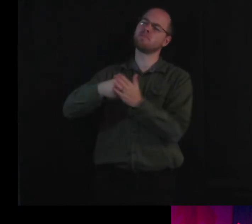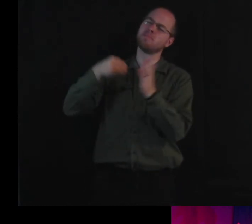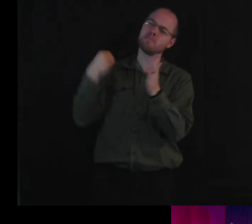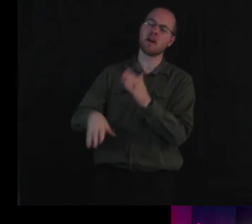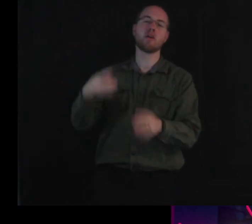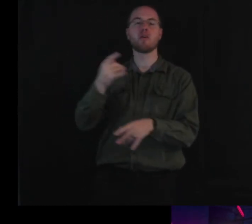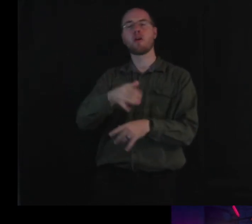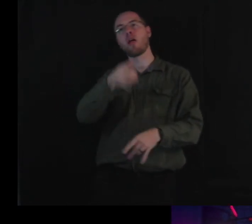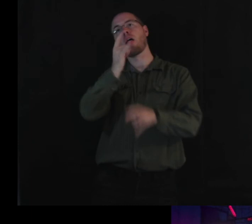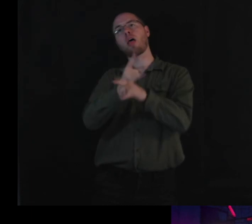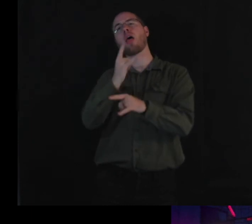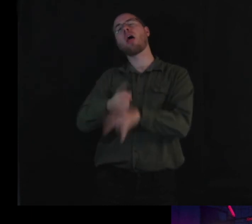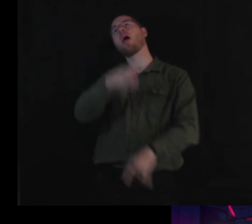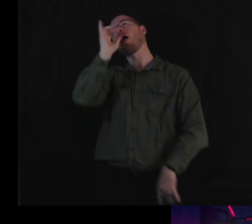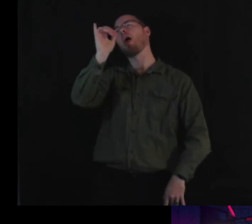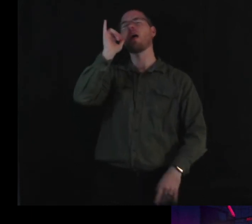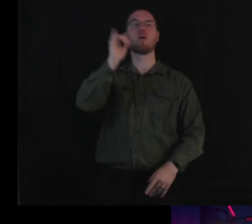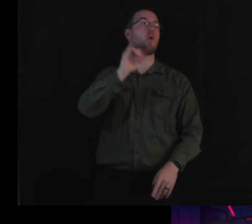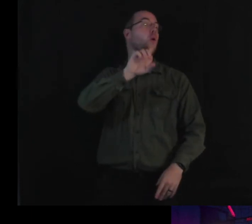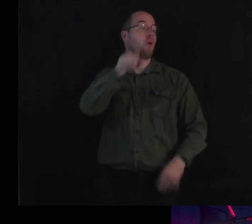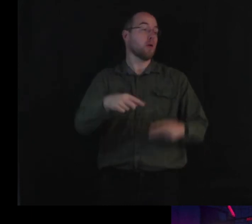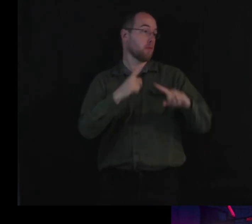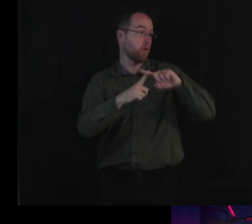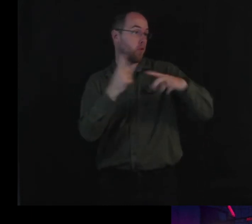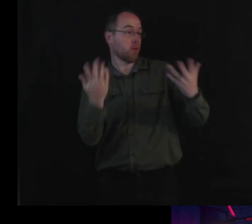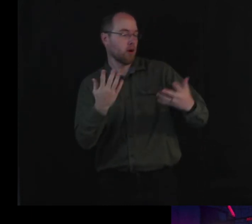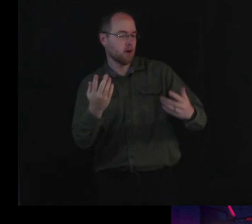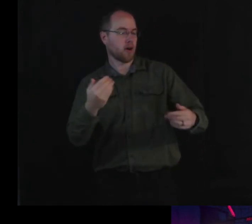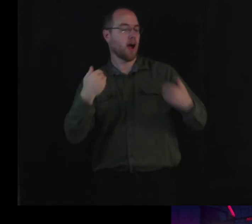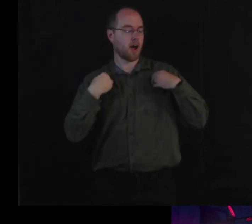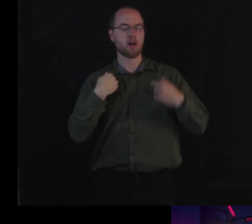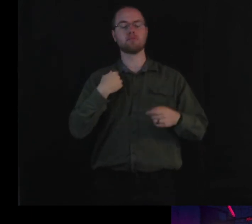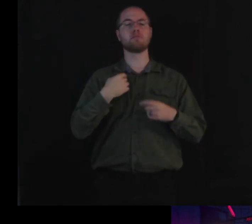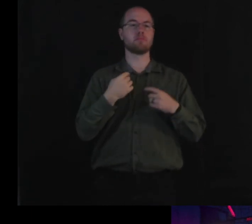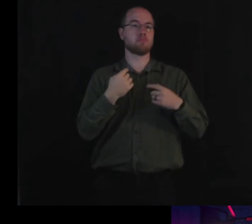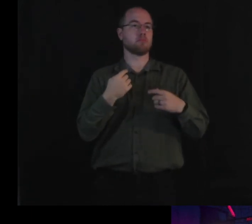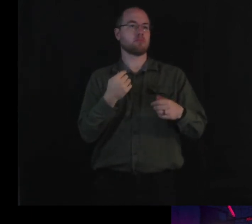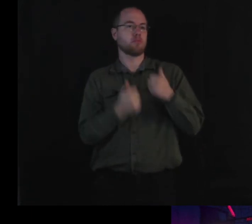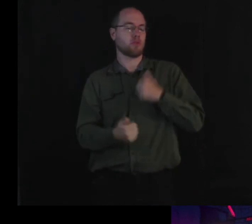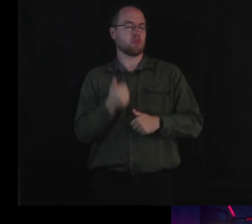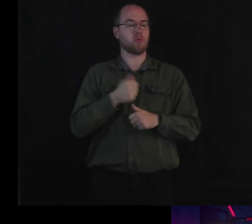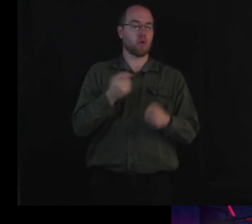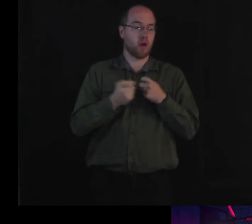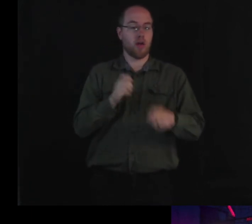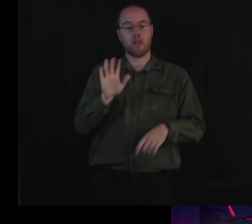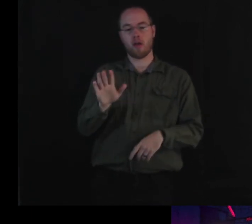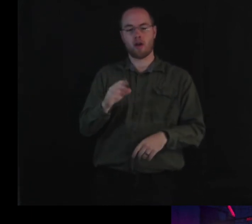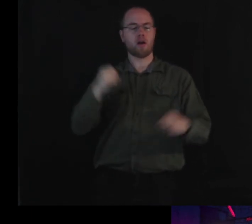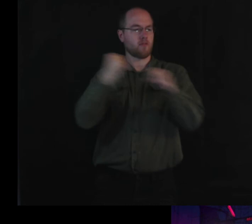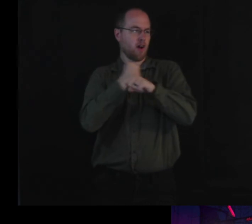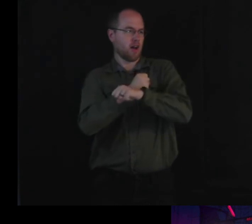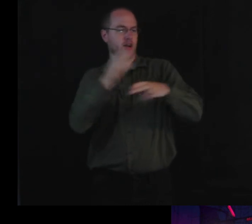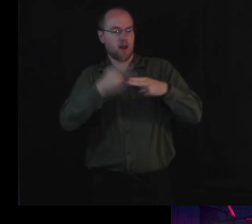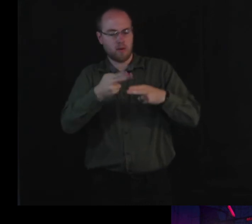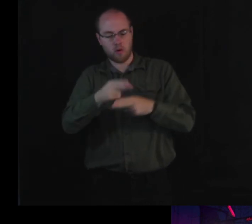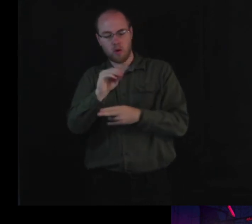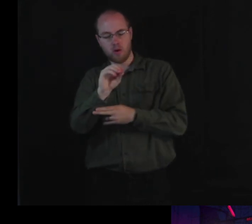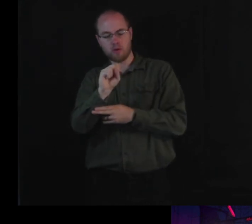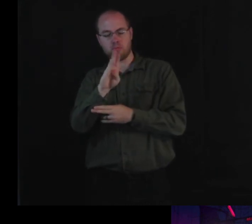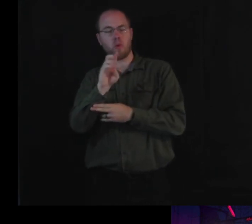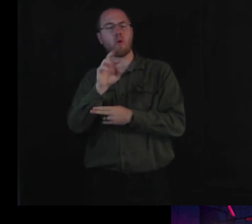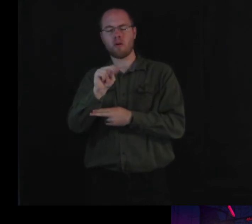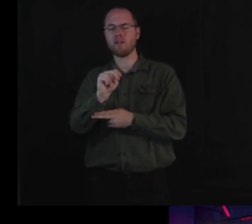Its only admirable quality is its owner, a brawler named Osborne. Man after my own